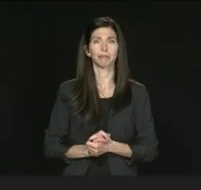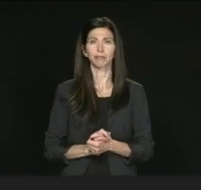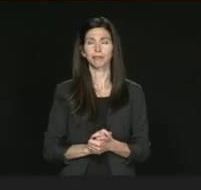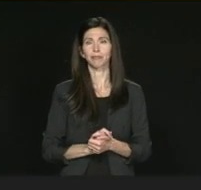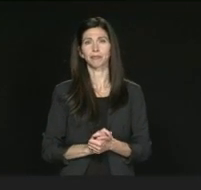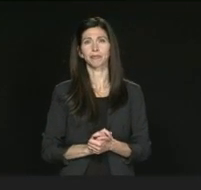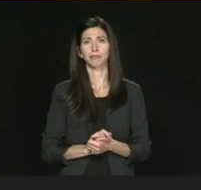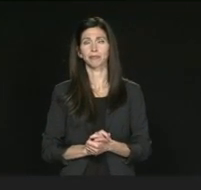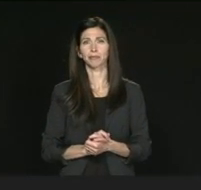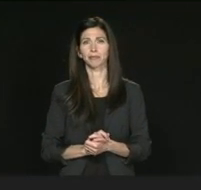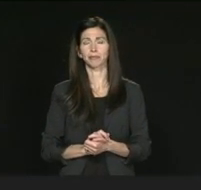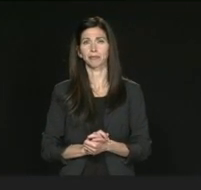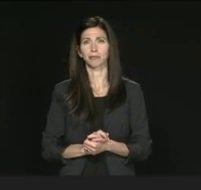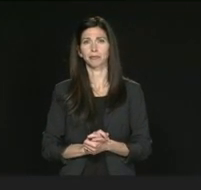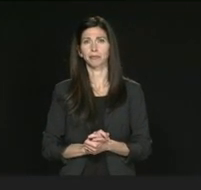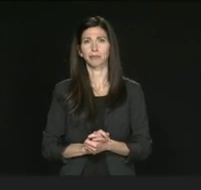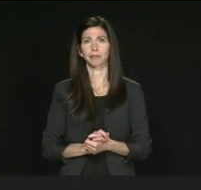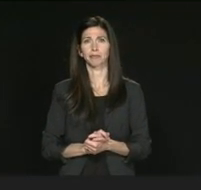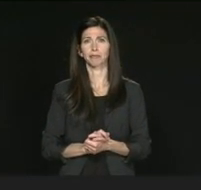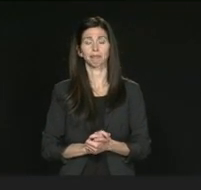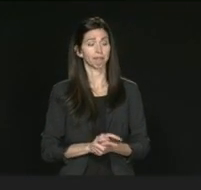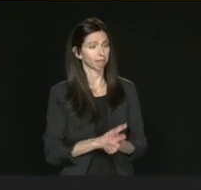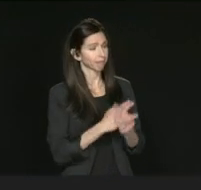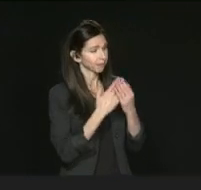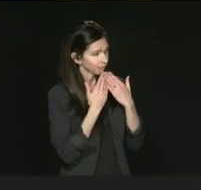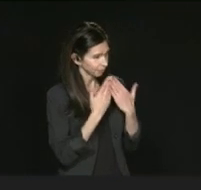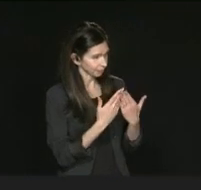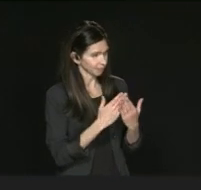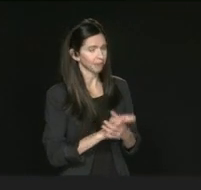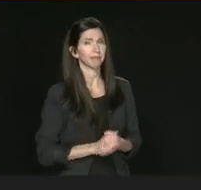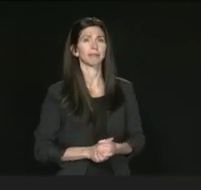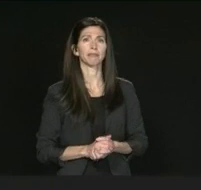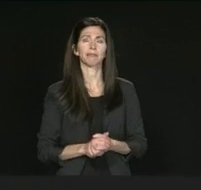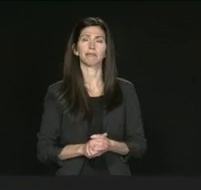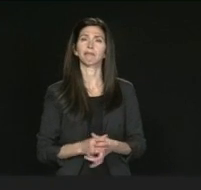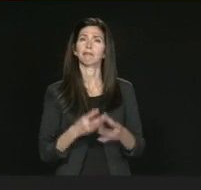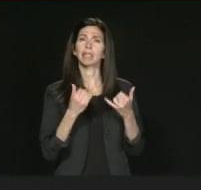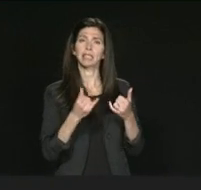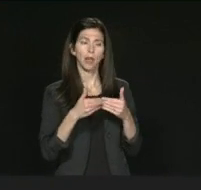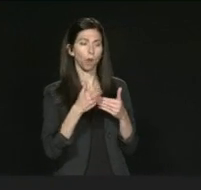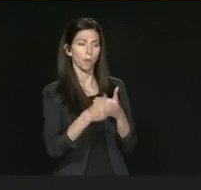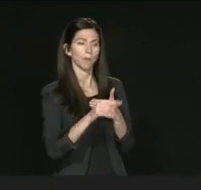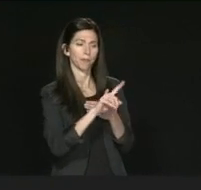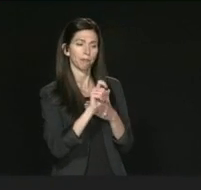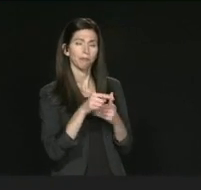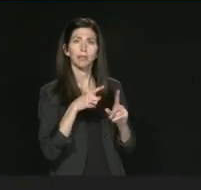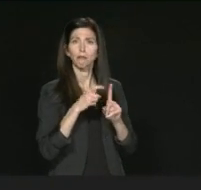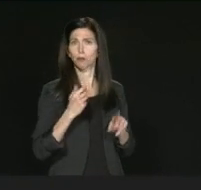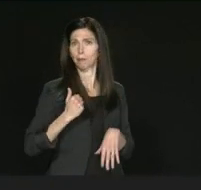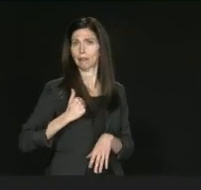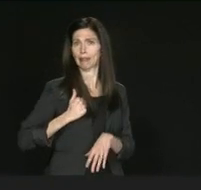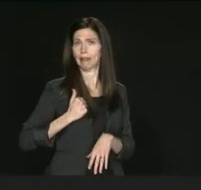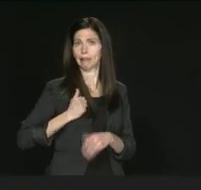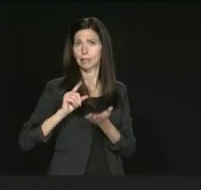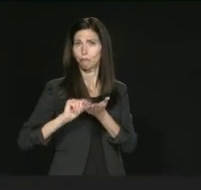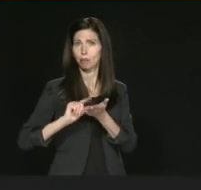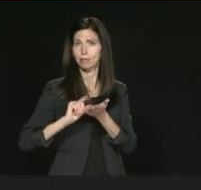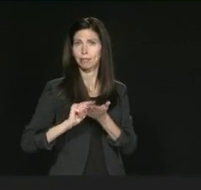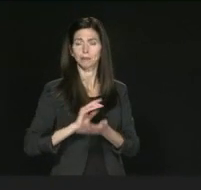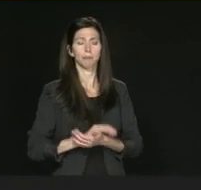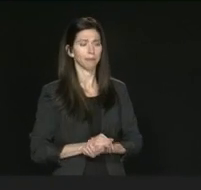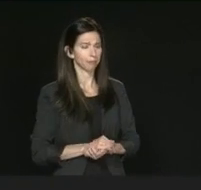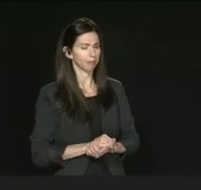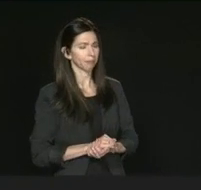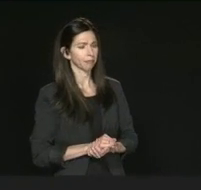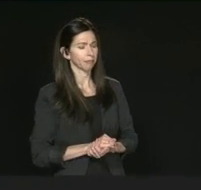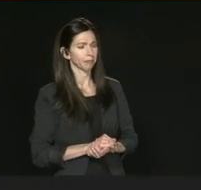Thank you, Doctor. Yes, Sean Kilpatrick with the Canadian Press Photo Department. My question is for Tam, and it has to do with our immune